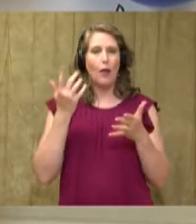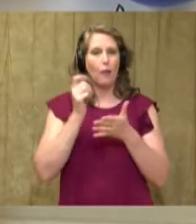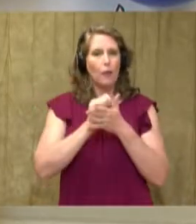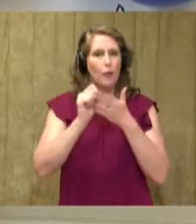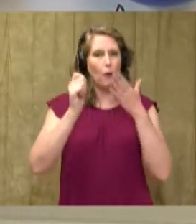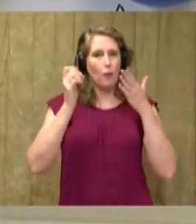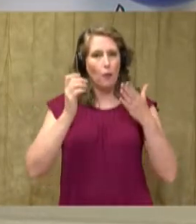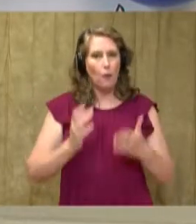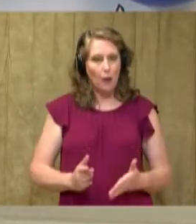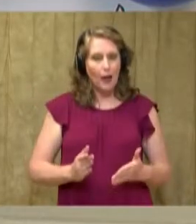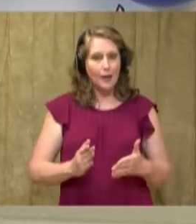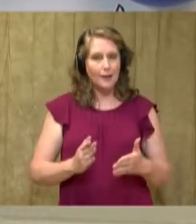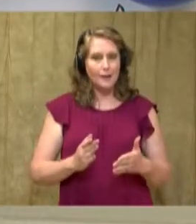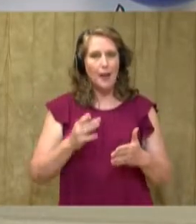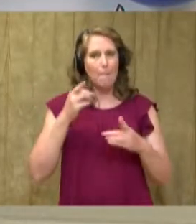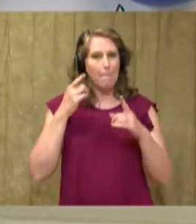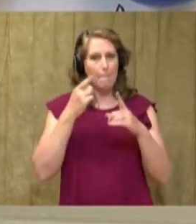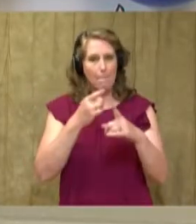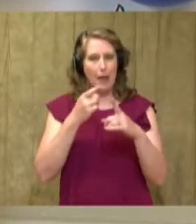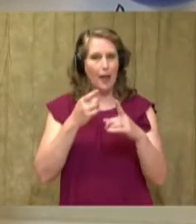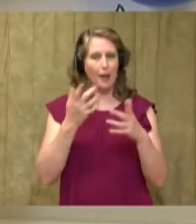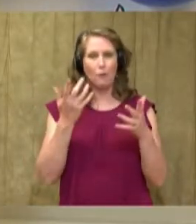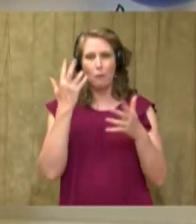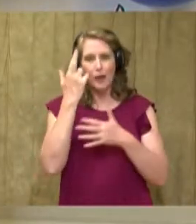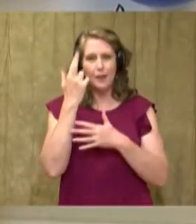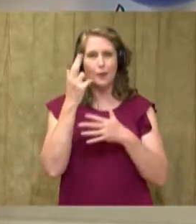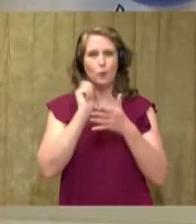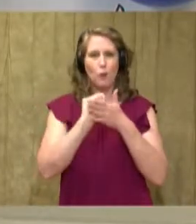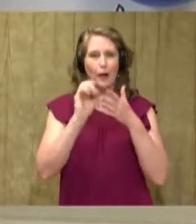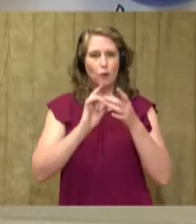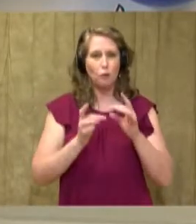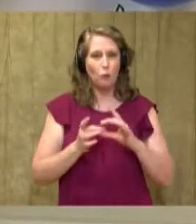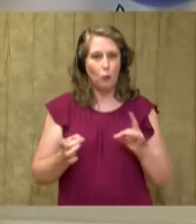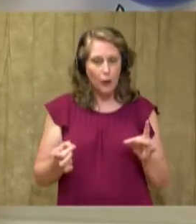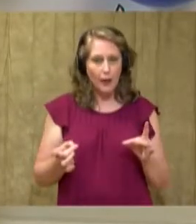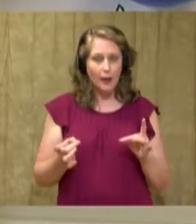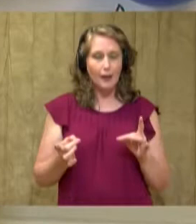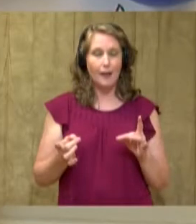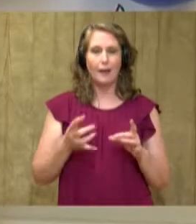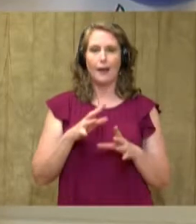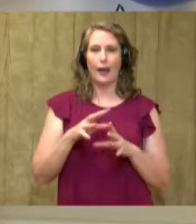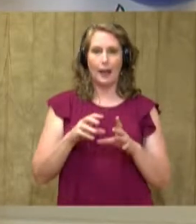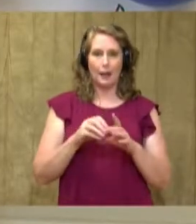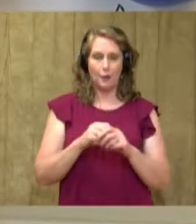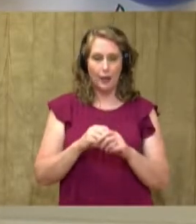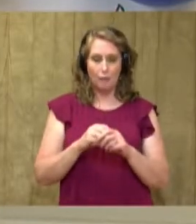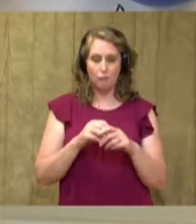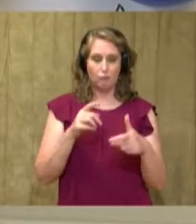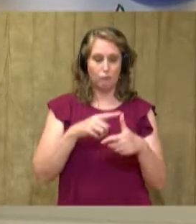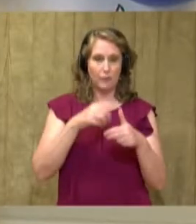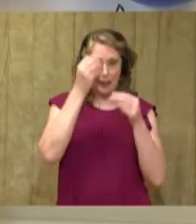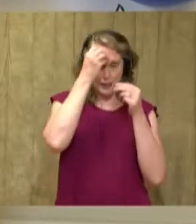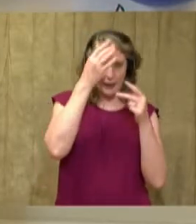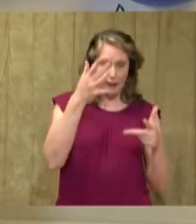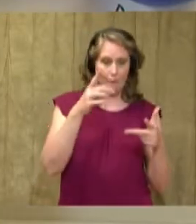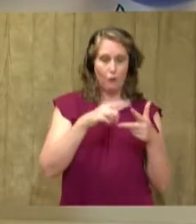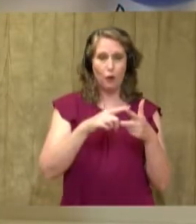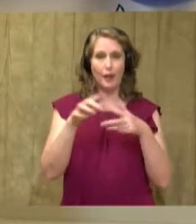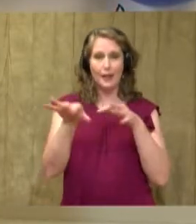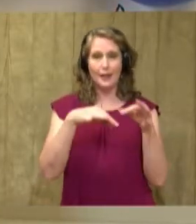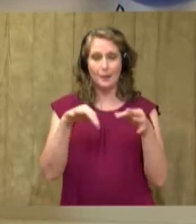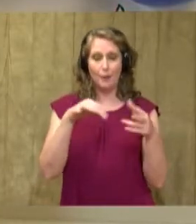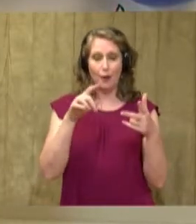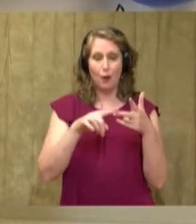the main purpose that an author writes a story, including to inform, explain,